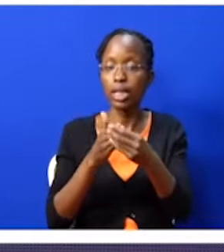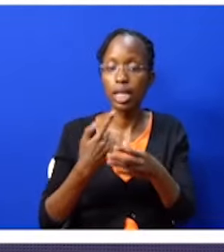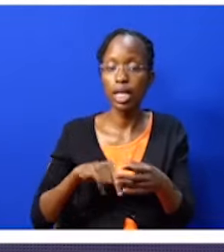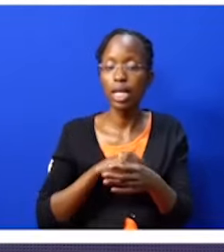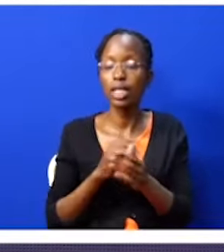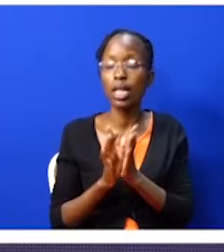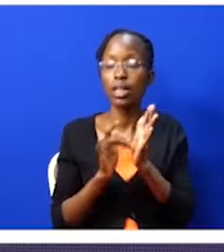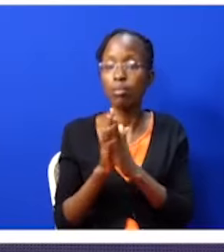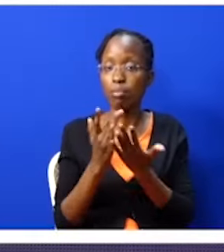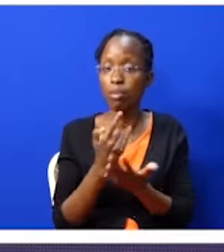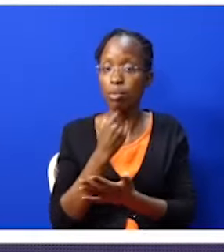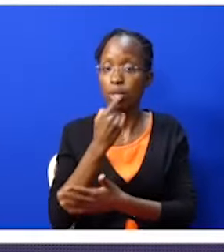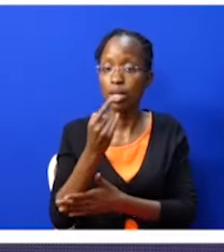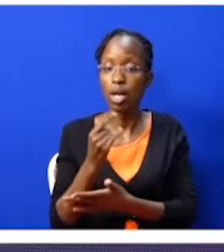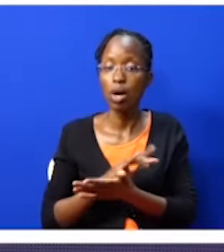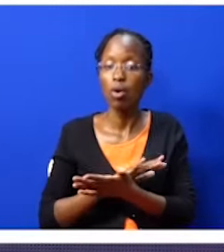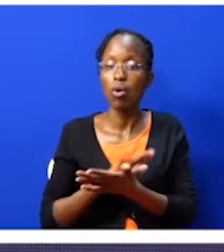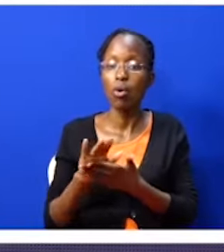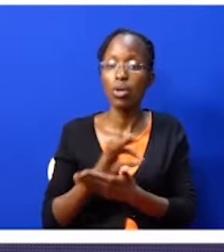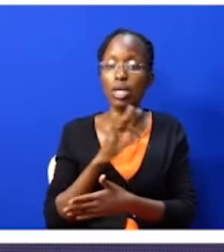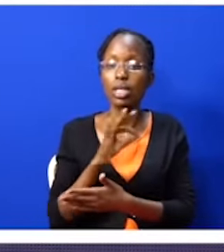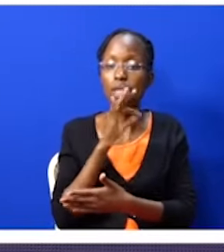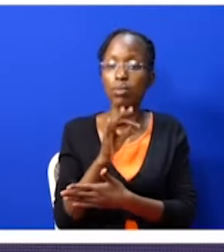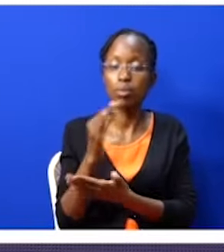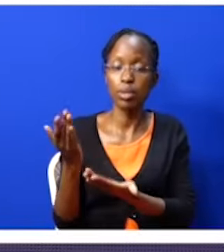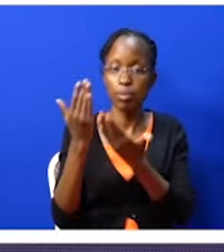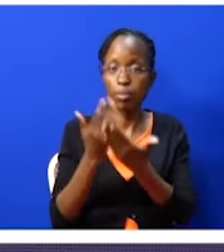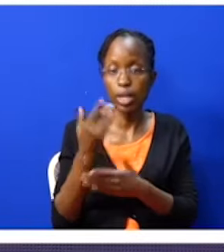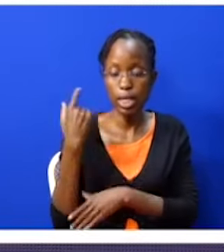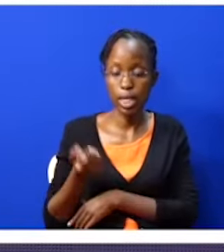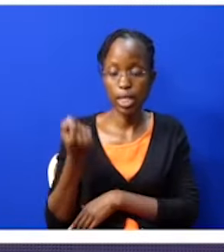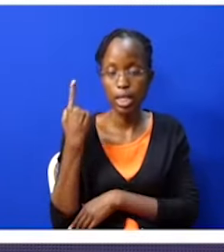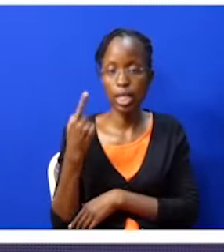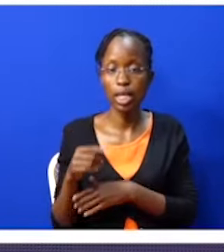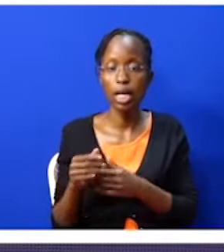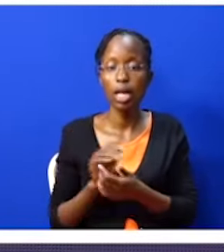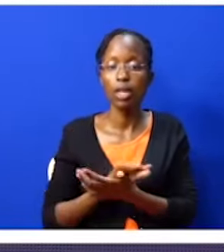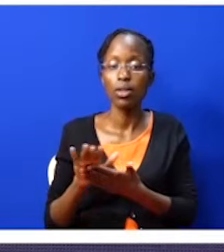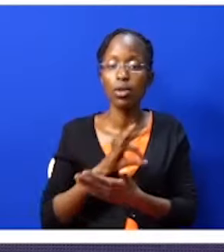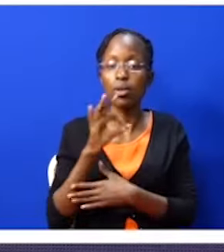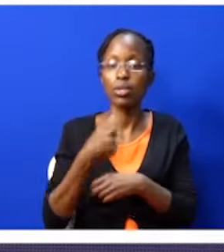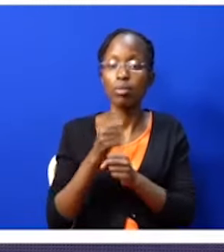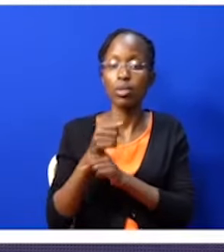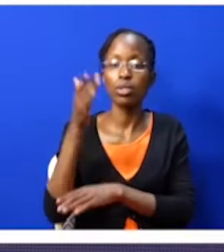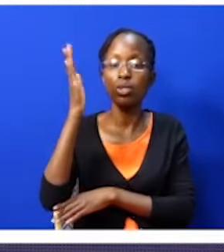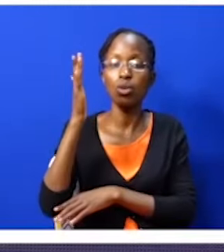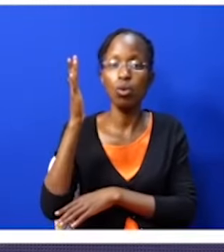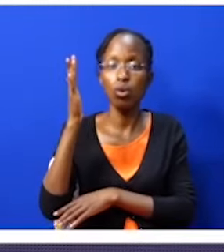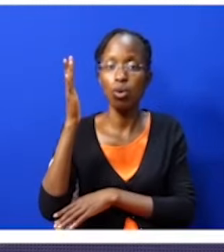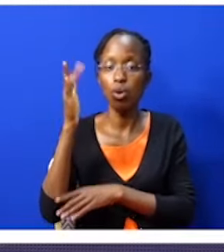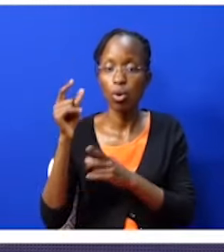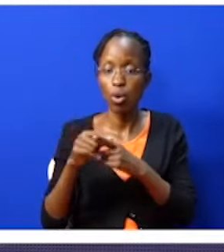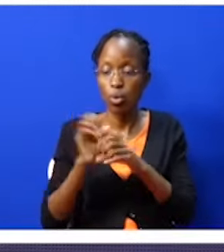The Bible says that the Holy Spirit brings understanding. So he makes the word of God clear to us.